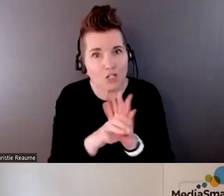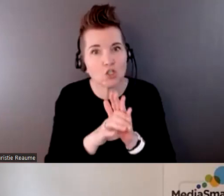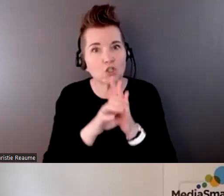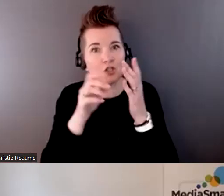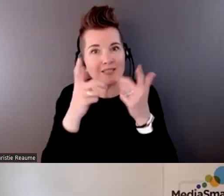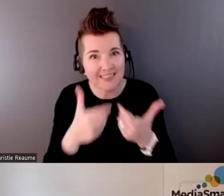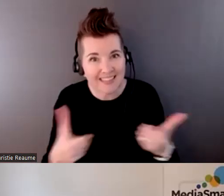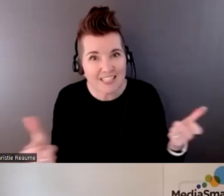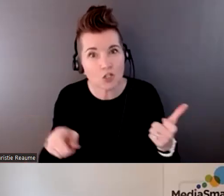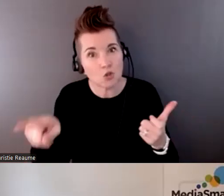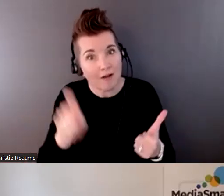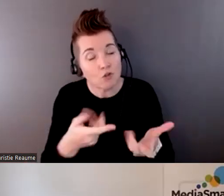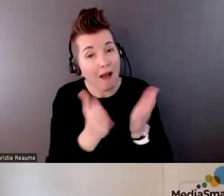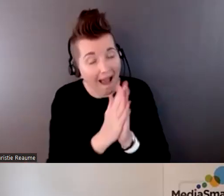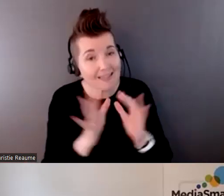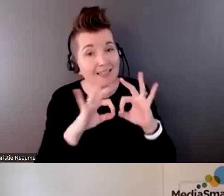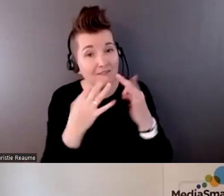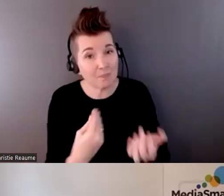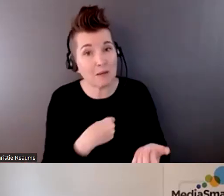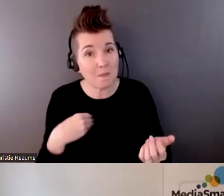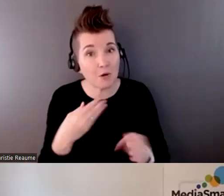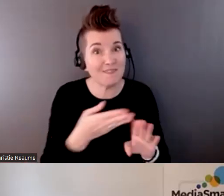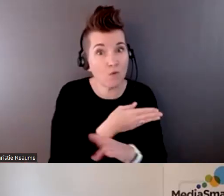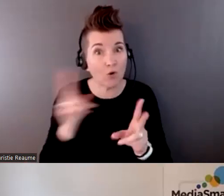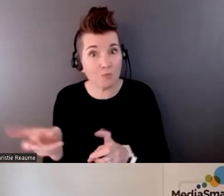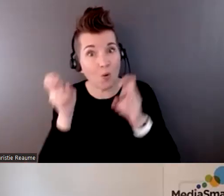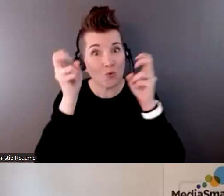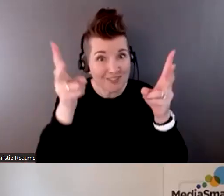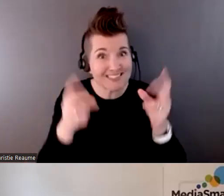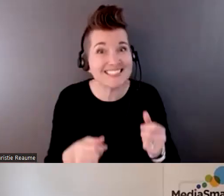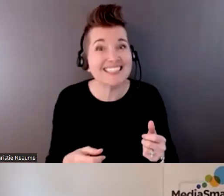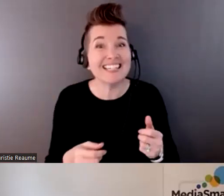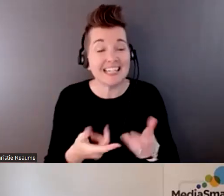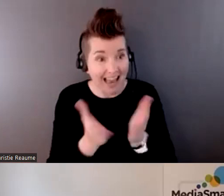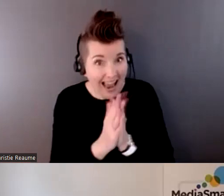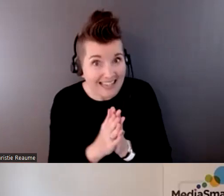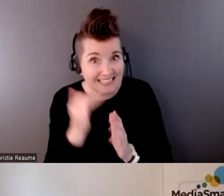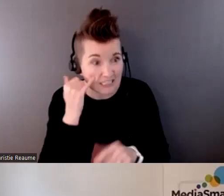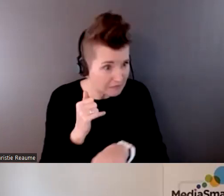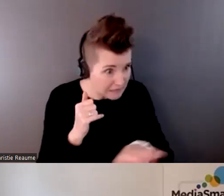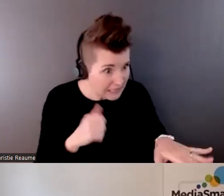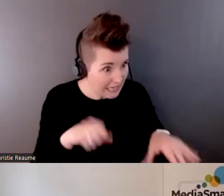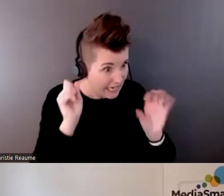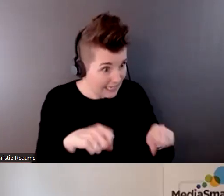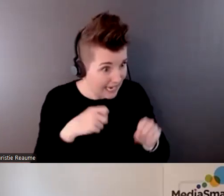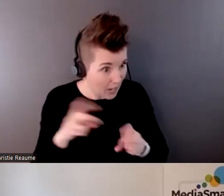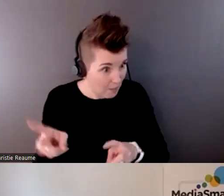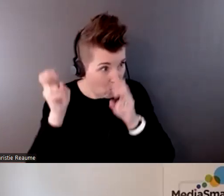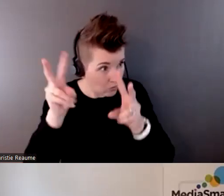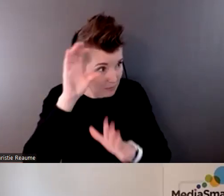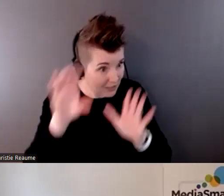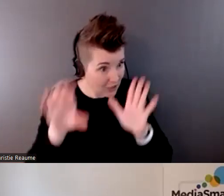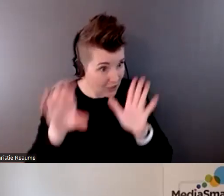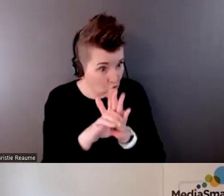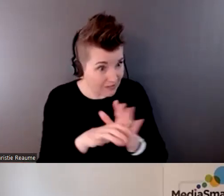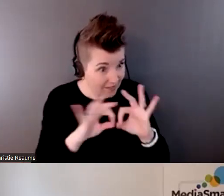consent so asking family members you know grandkids nieces nephews if it's okay to post photos of them for example so those